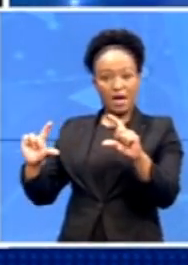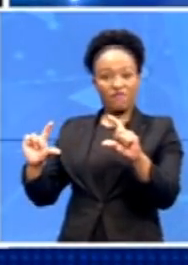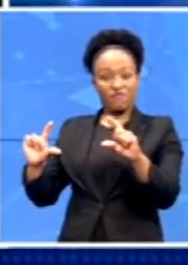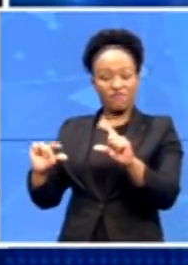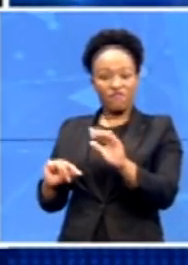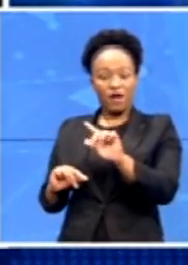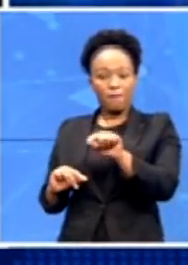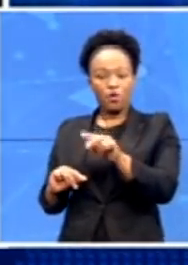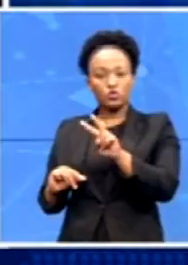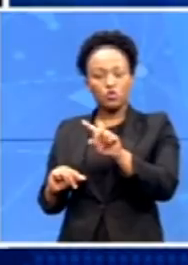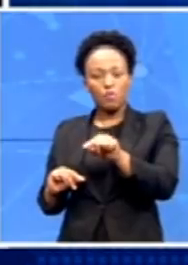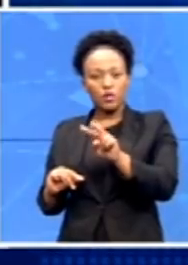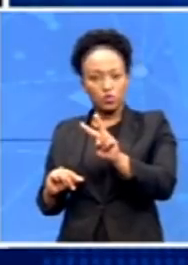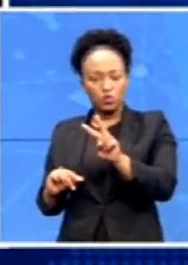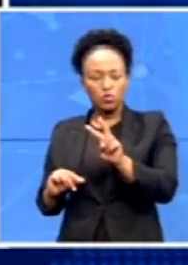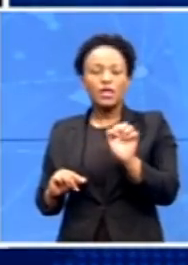Counsel.